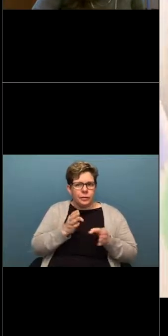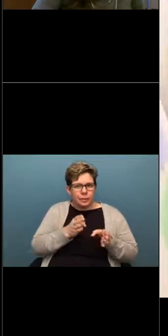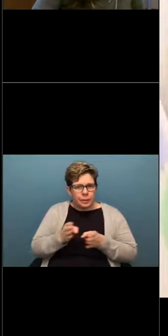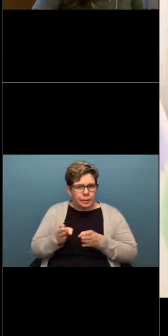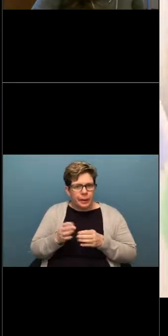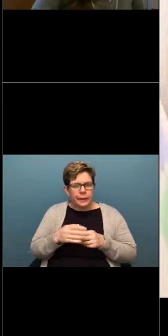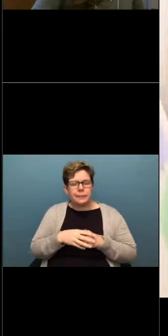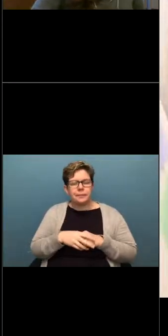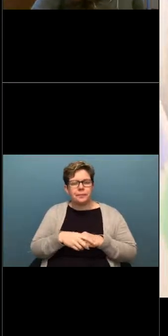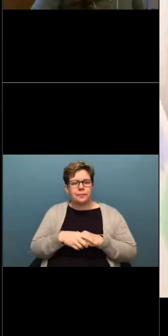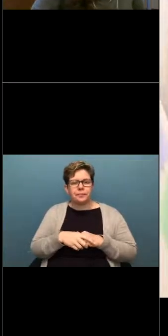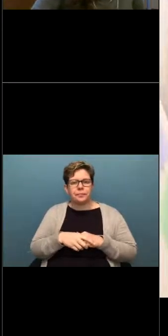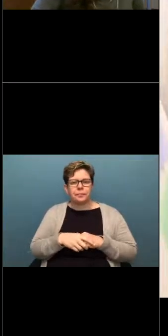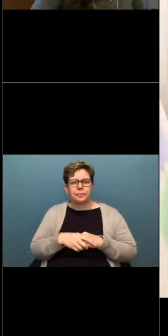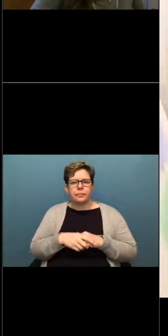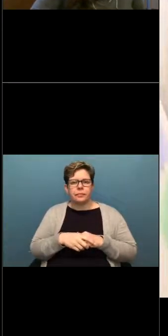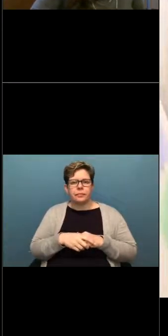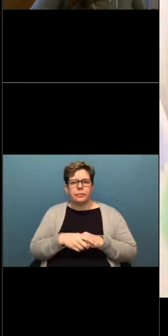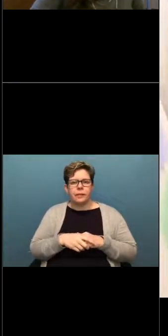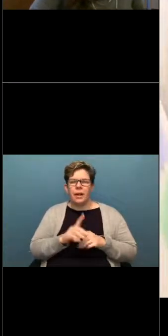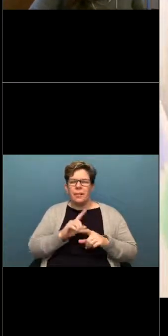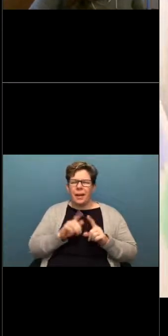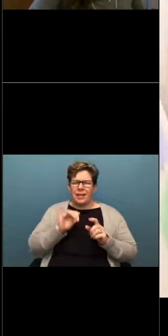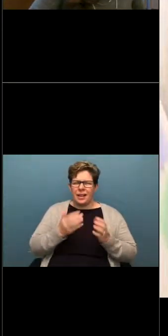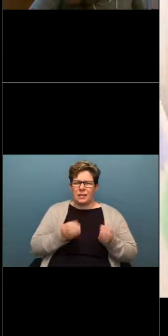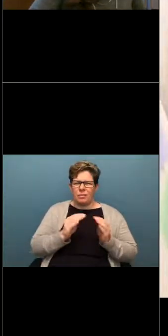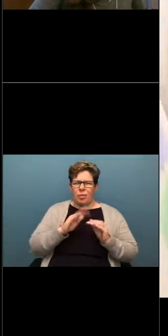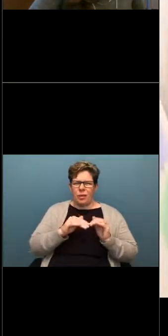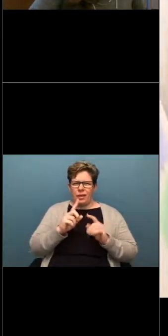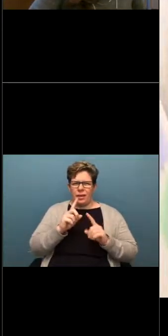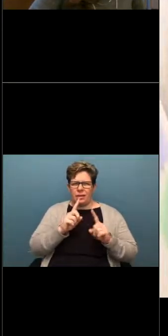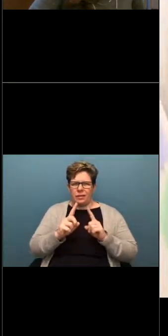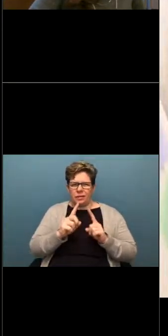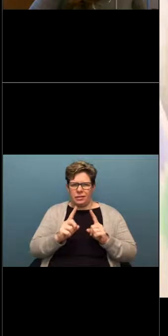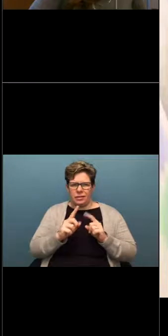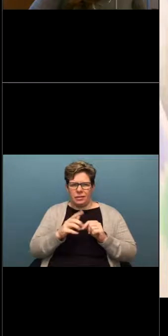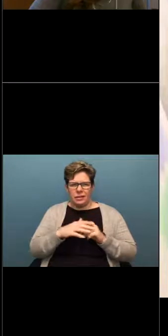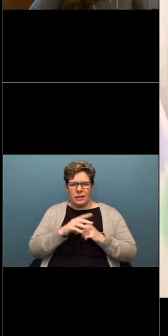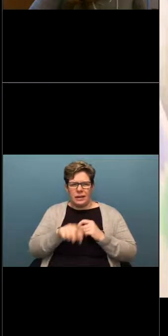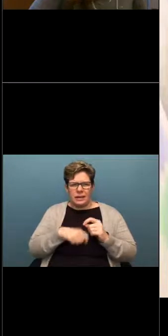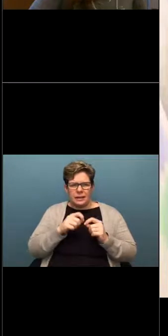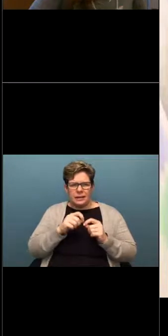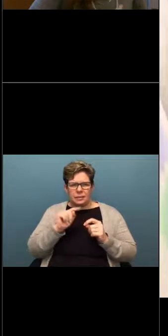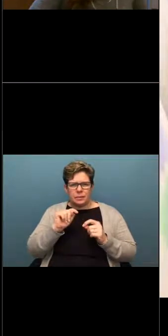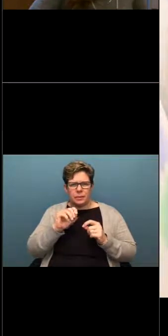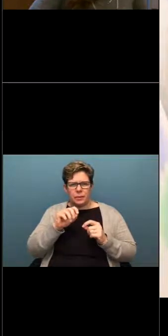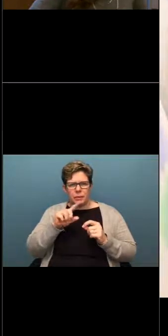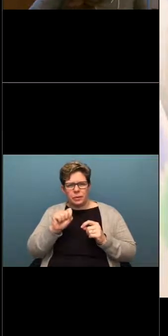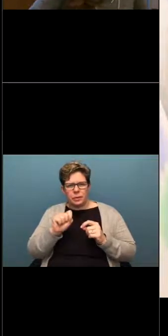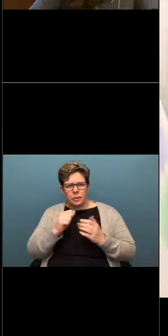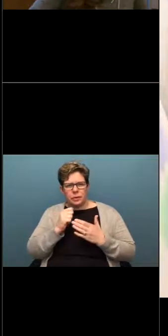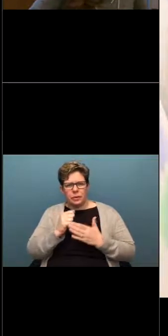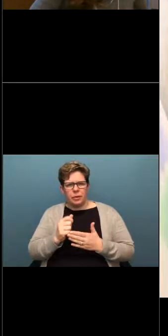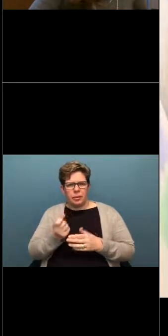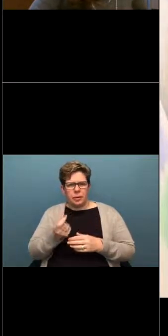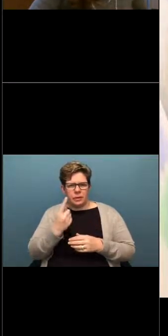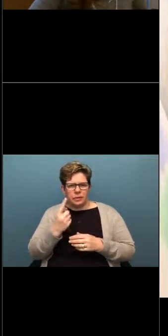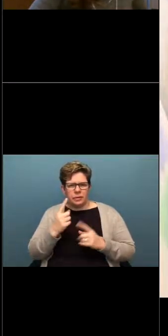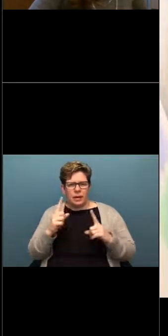them. It's more than just a conversation, though. It's really a set of specific tools that help you understand